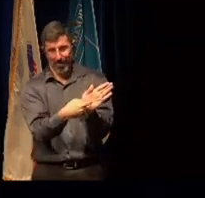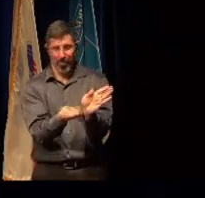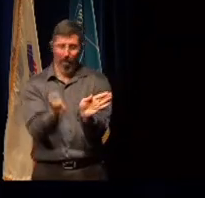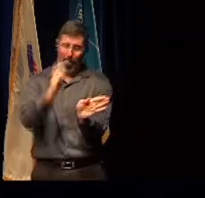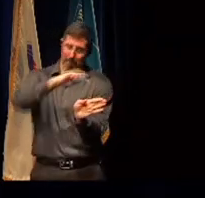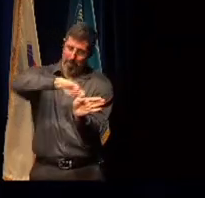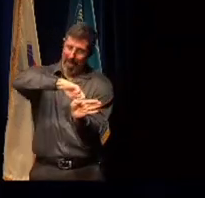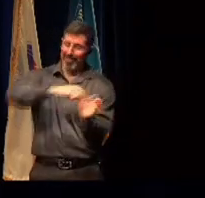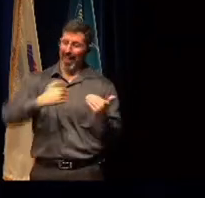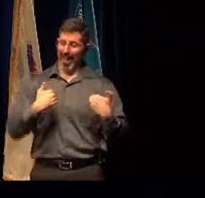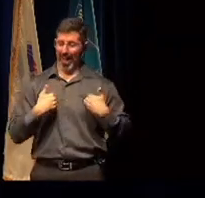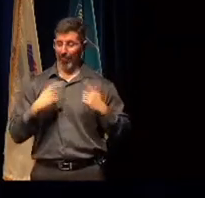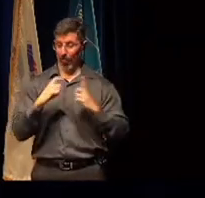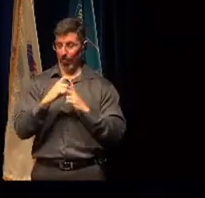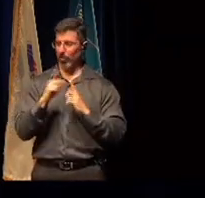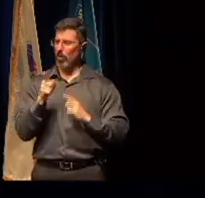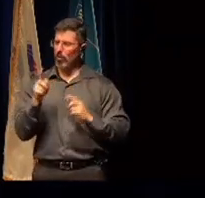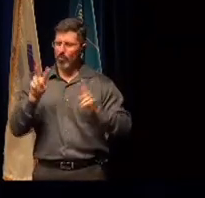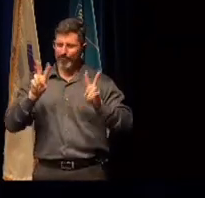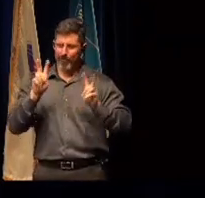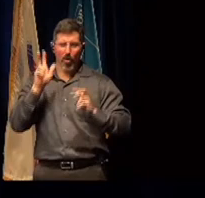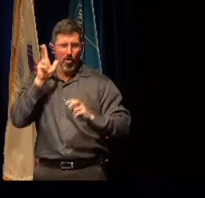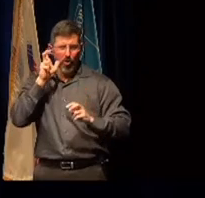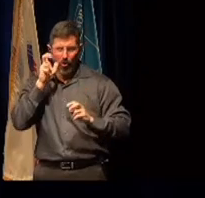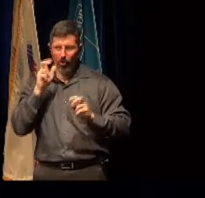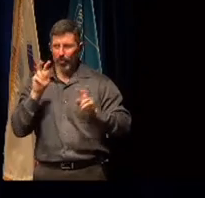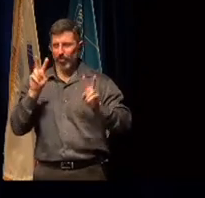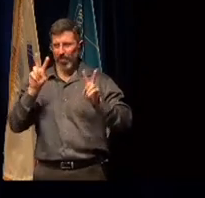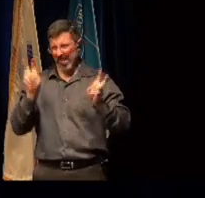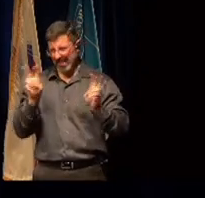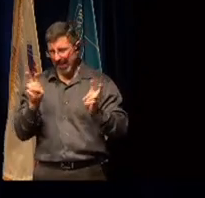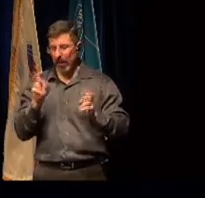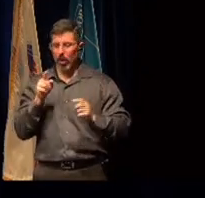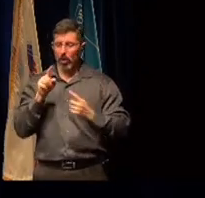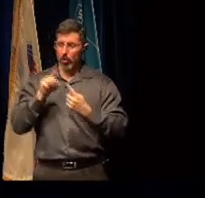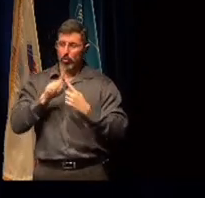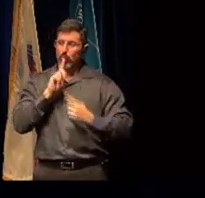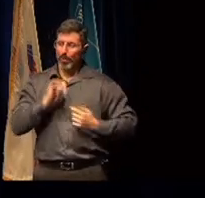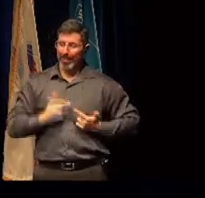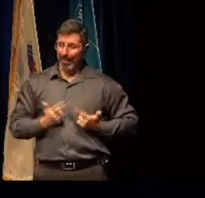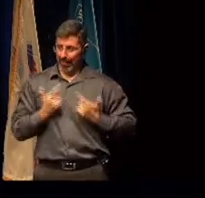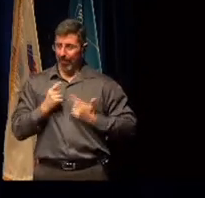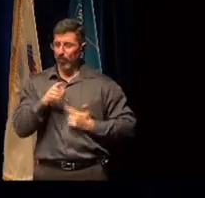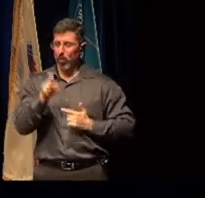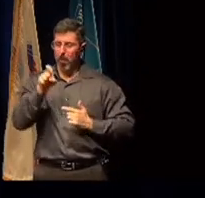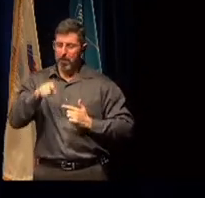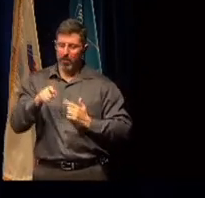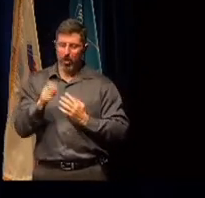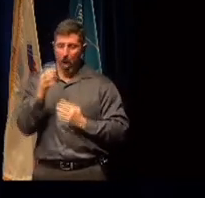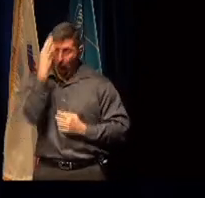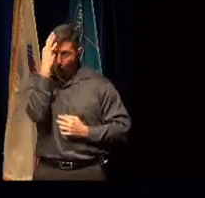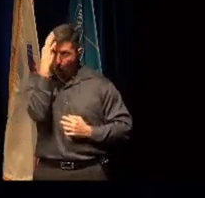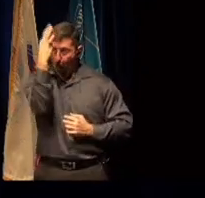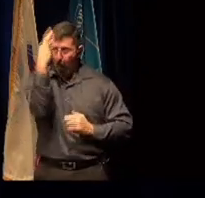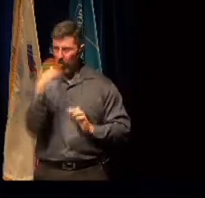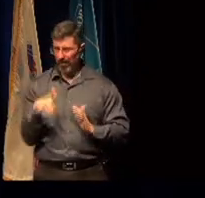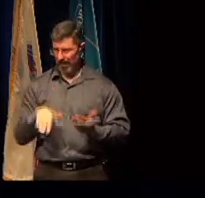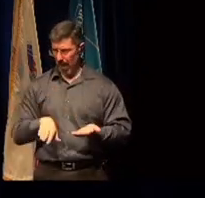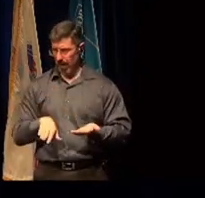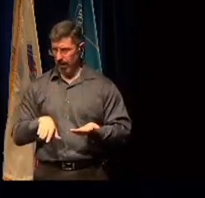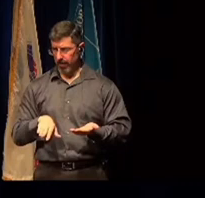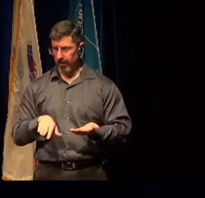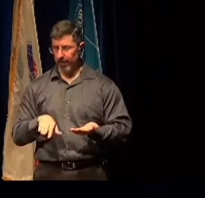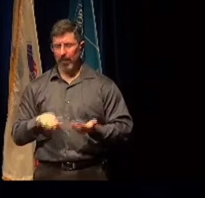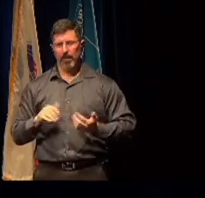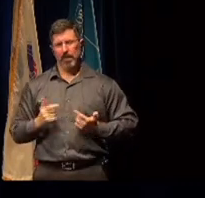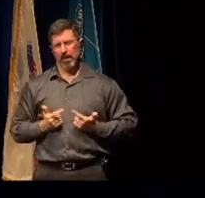You've all heard the saying, to really live, you must almost die. To those who fight for it, life has